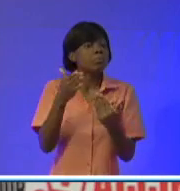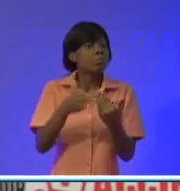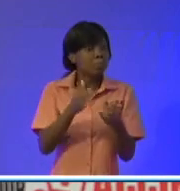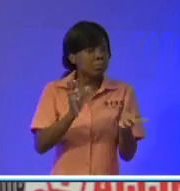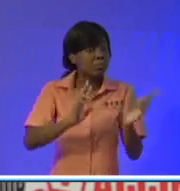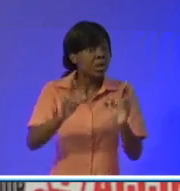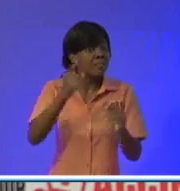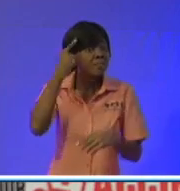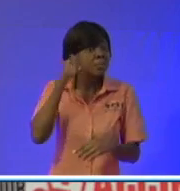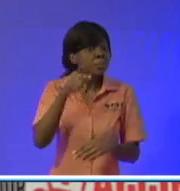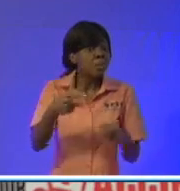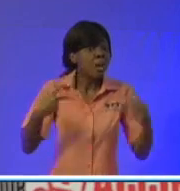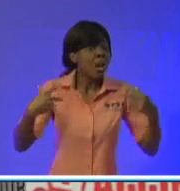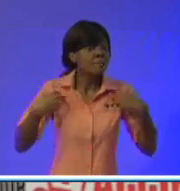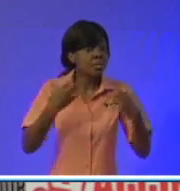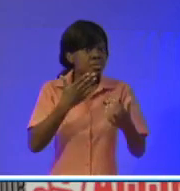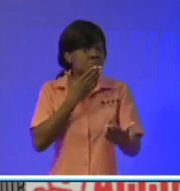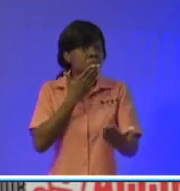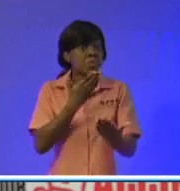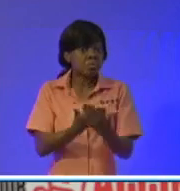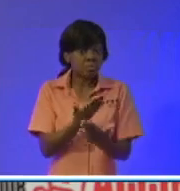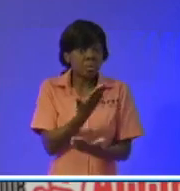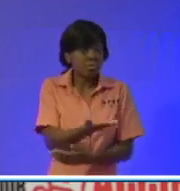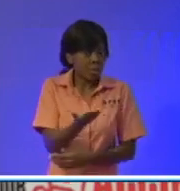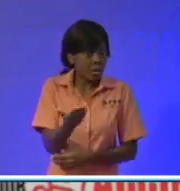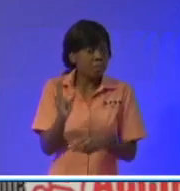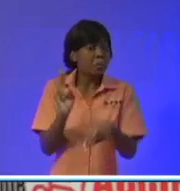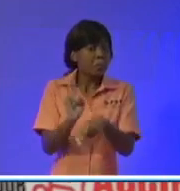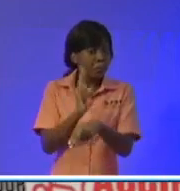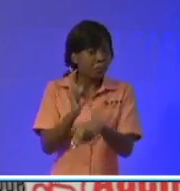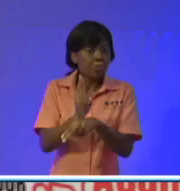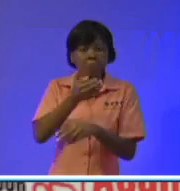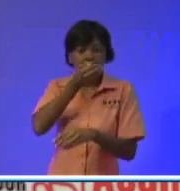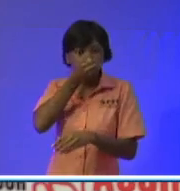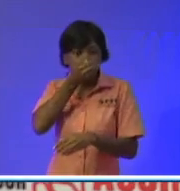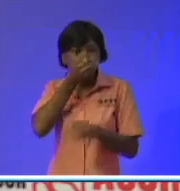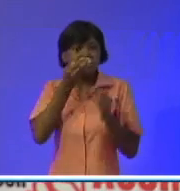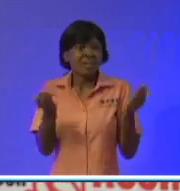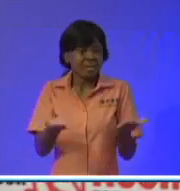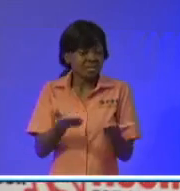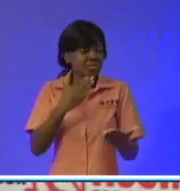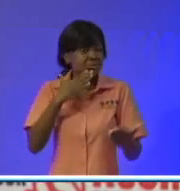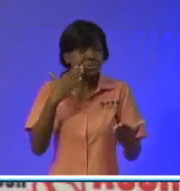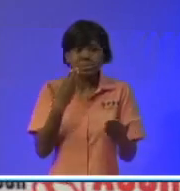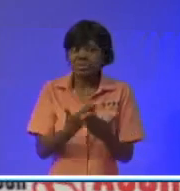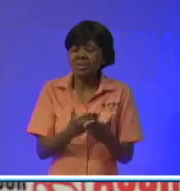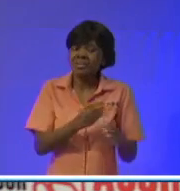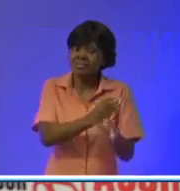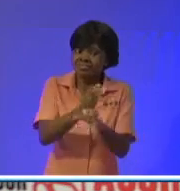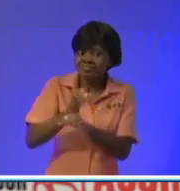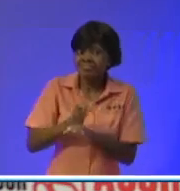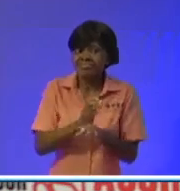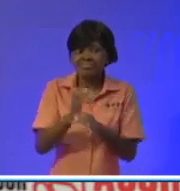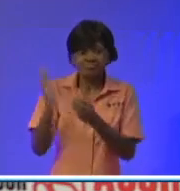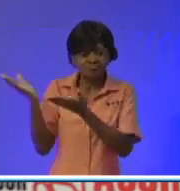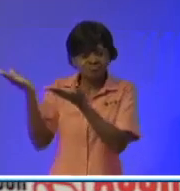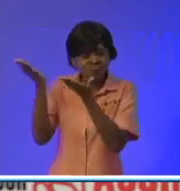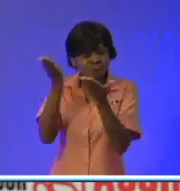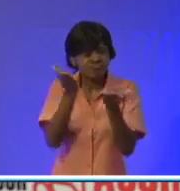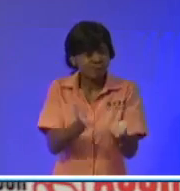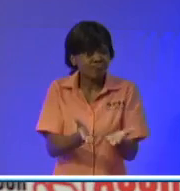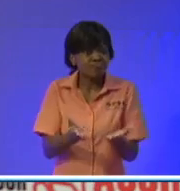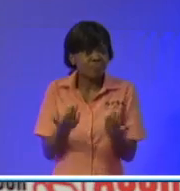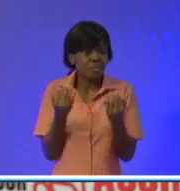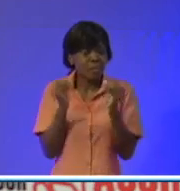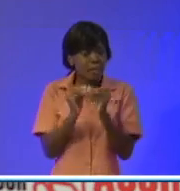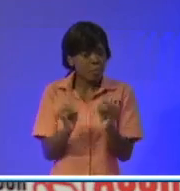facilities so that we could have the appropriate level of care for the patient with the appropriate clinical signs and